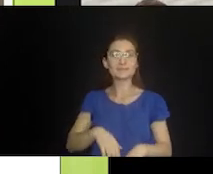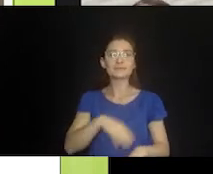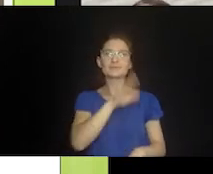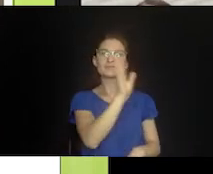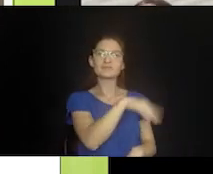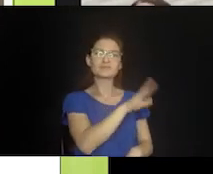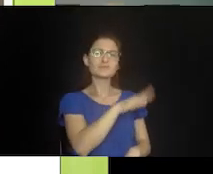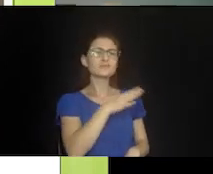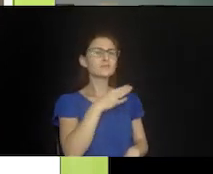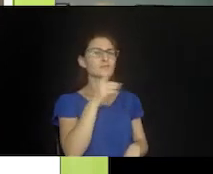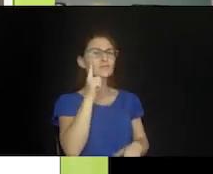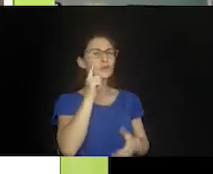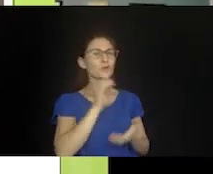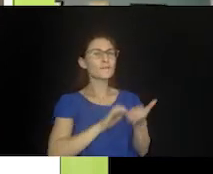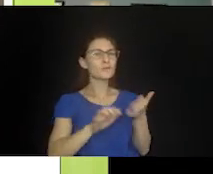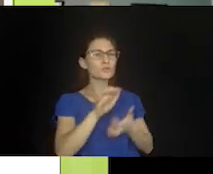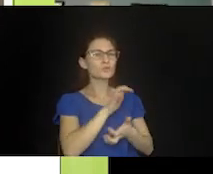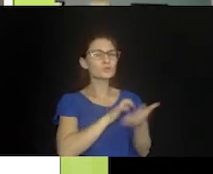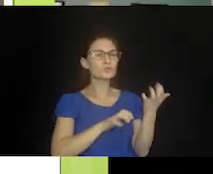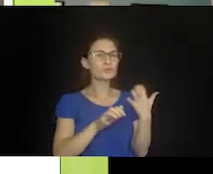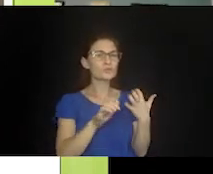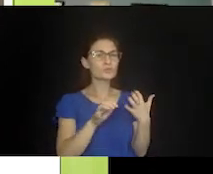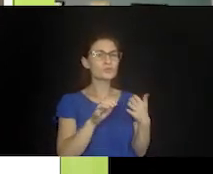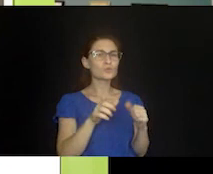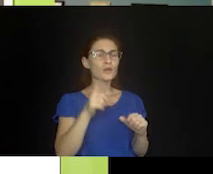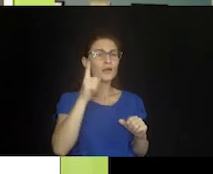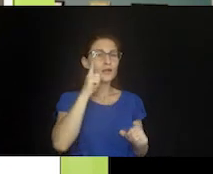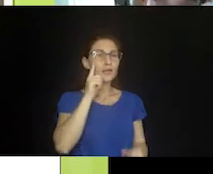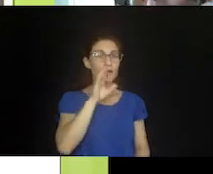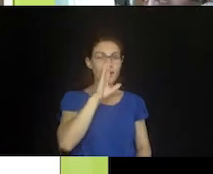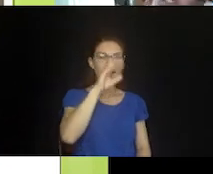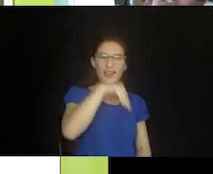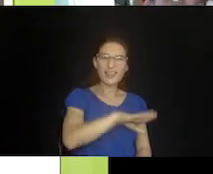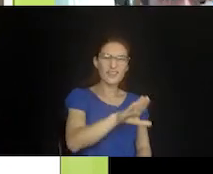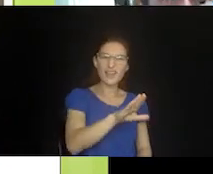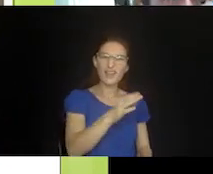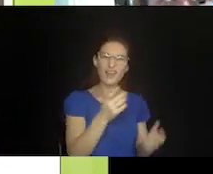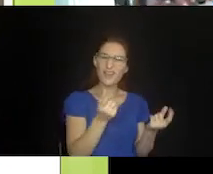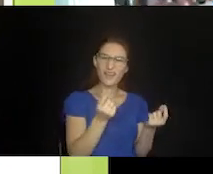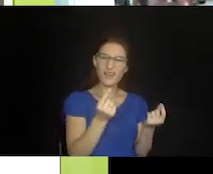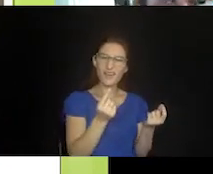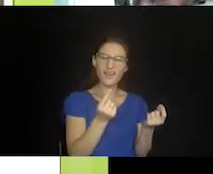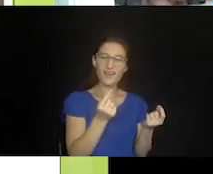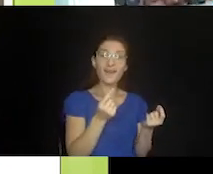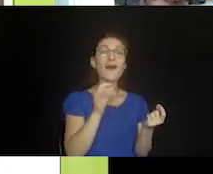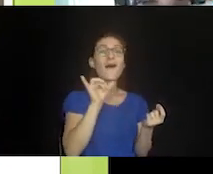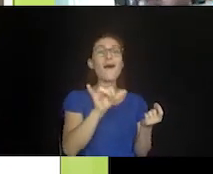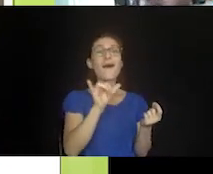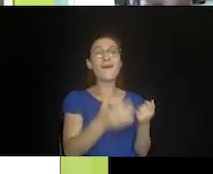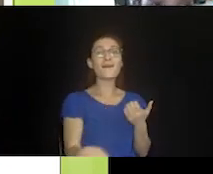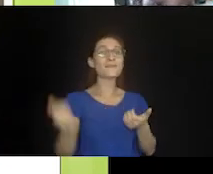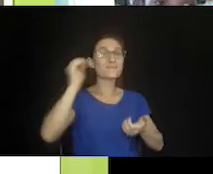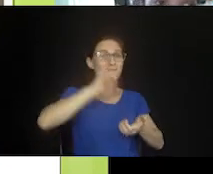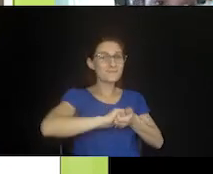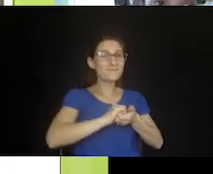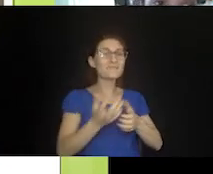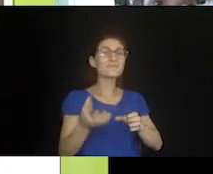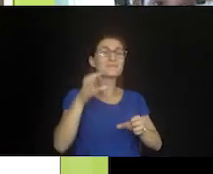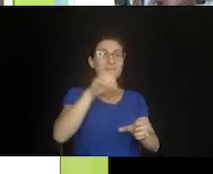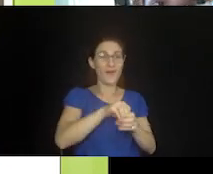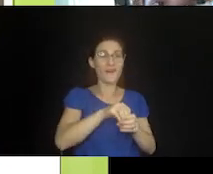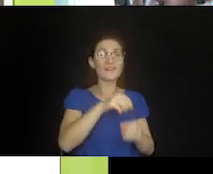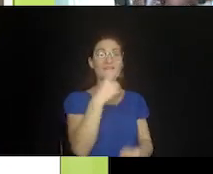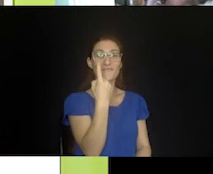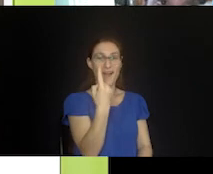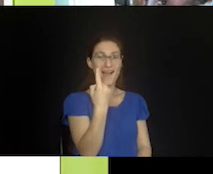names. So when you I was confused nowadays. I'm like, wait a minute, I thought she was in the elephant group. I didn't realize it